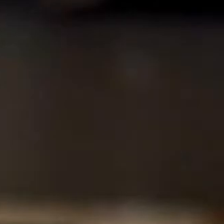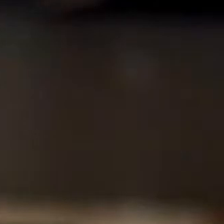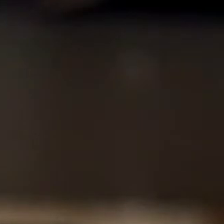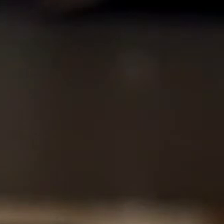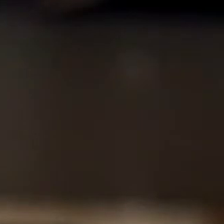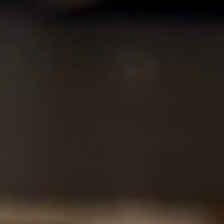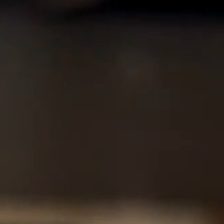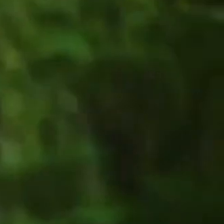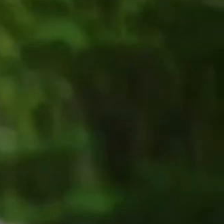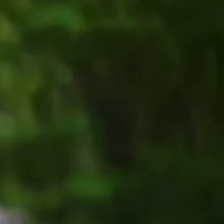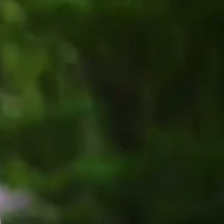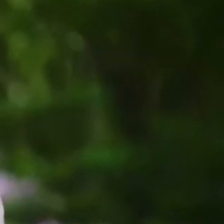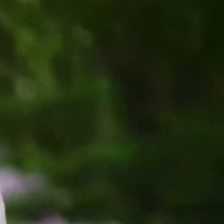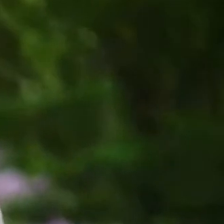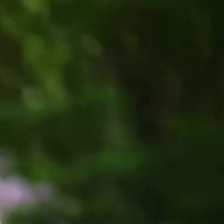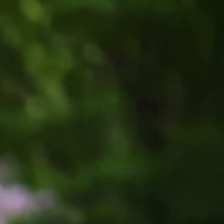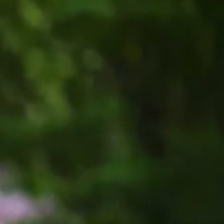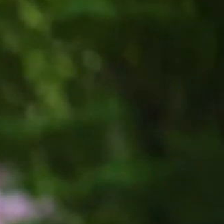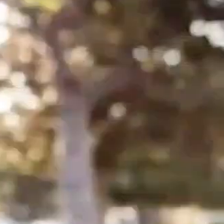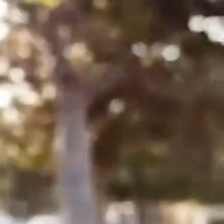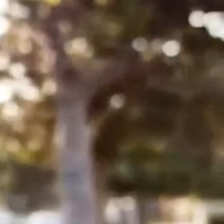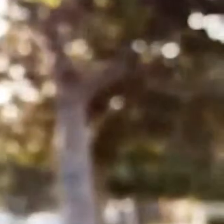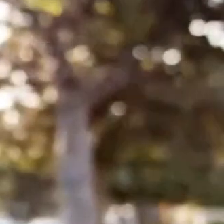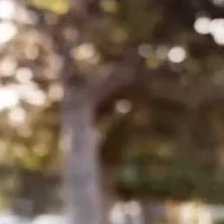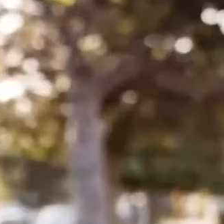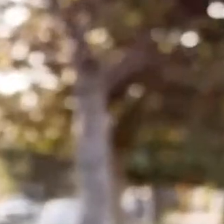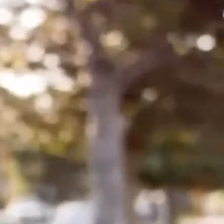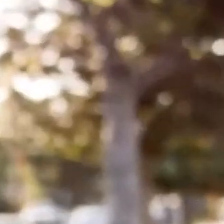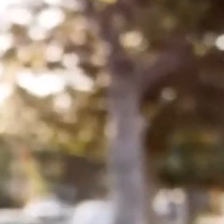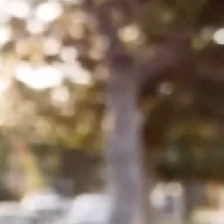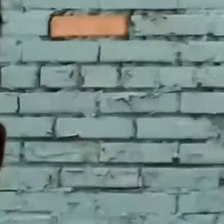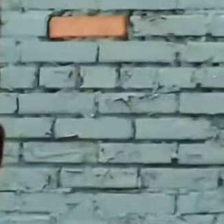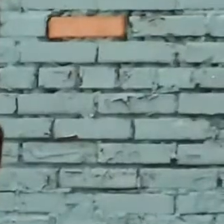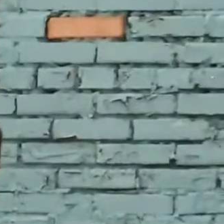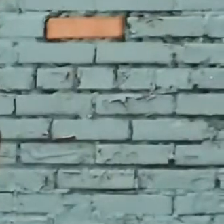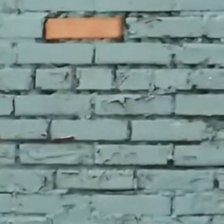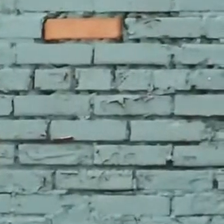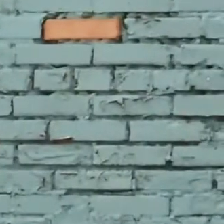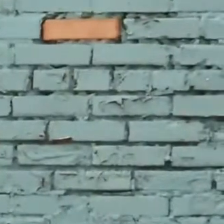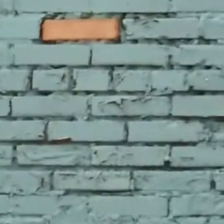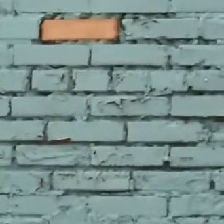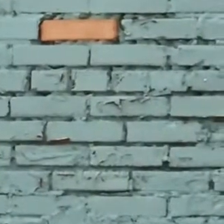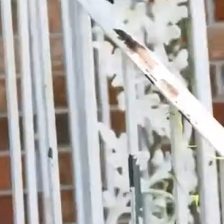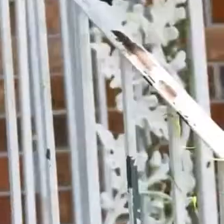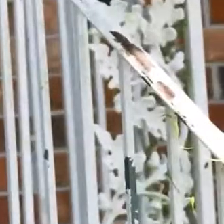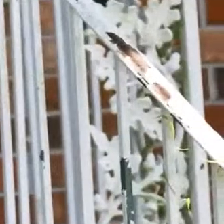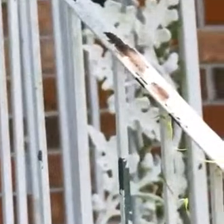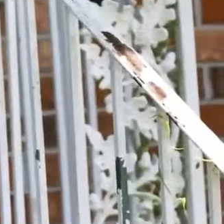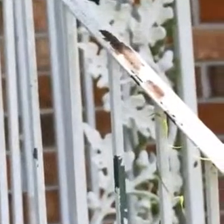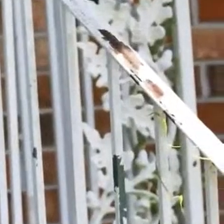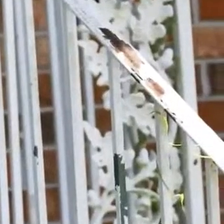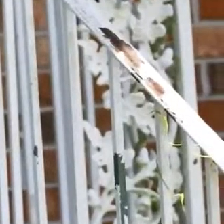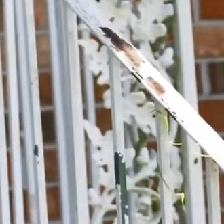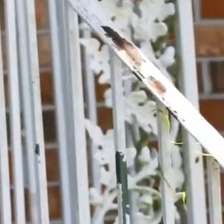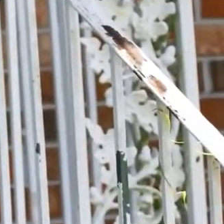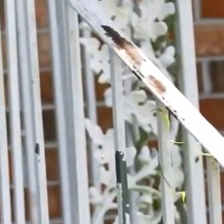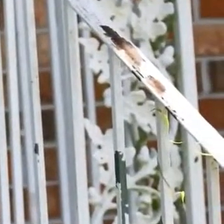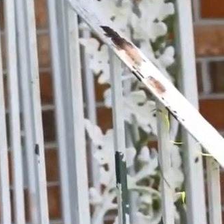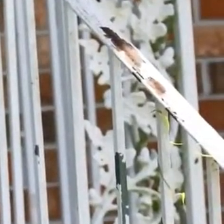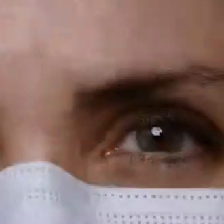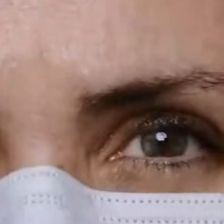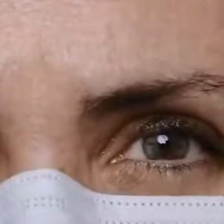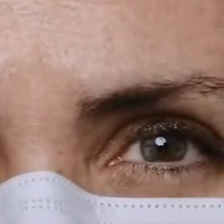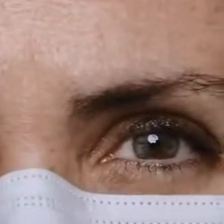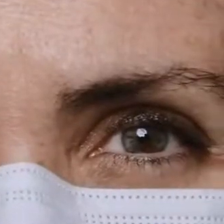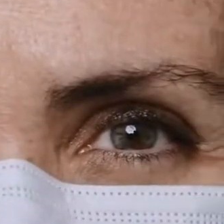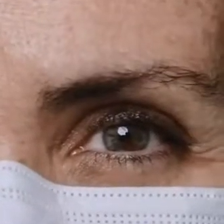Con el sudor en la frente y las sonrisas escondidas, los lentes empañados y las miradas dedicadas, un pedacito de tela demuestra